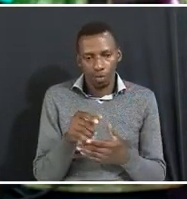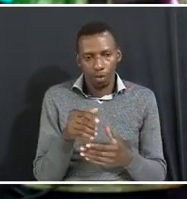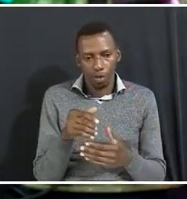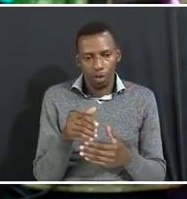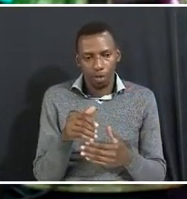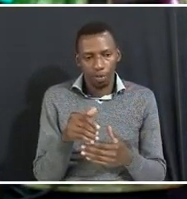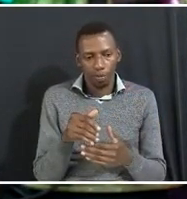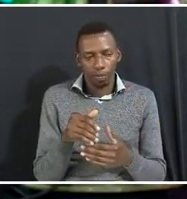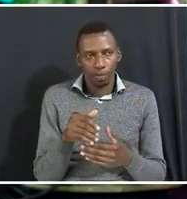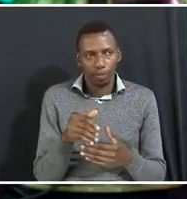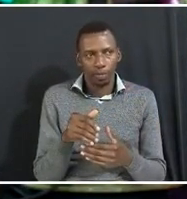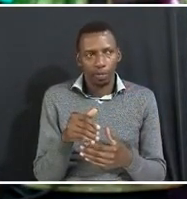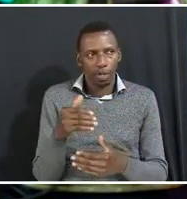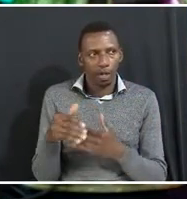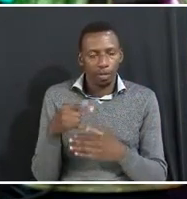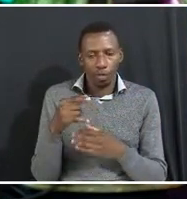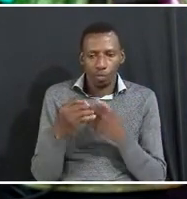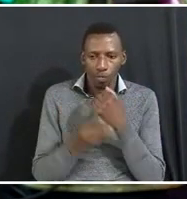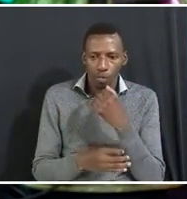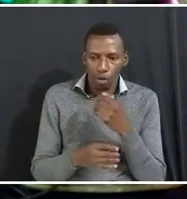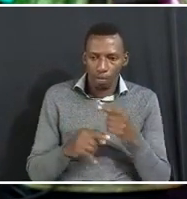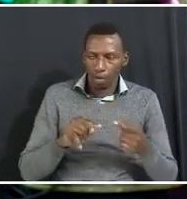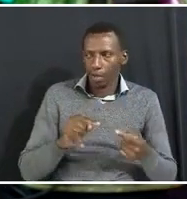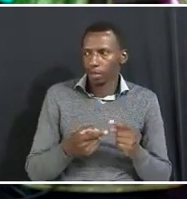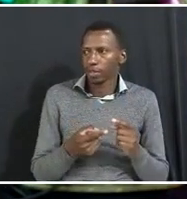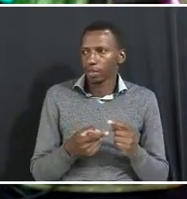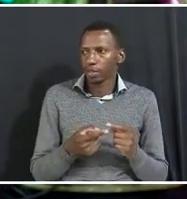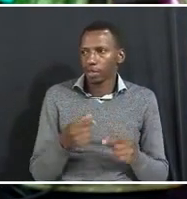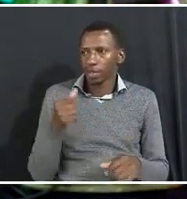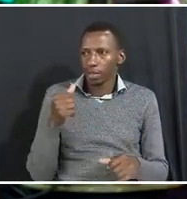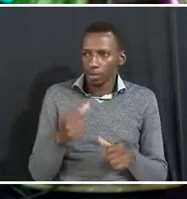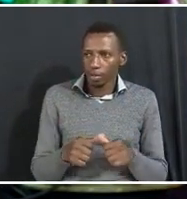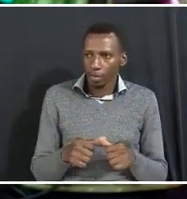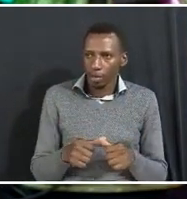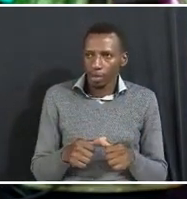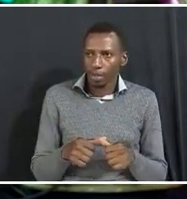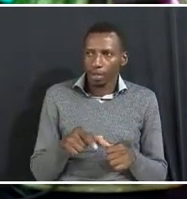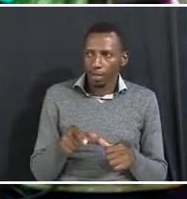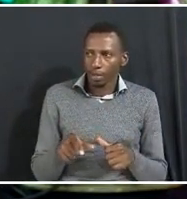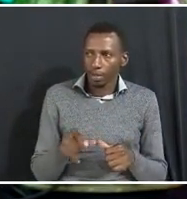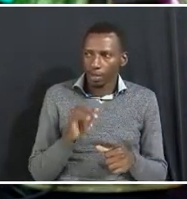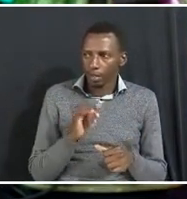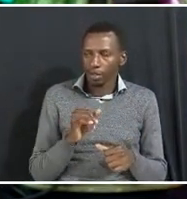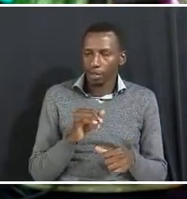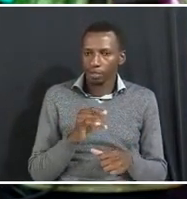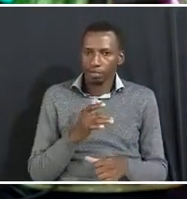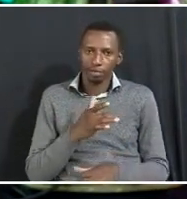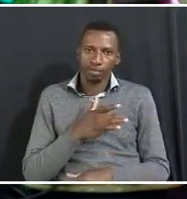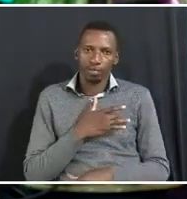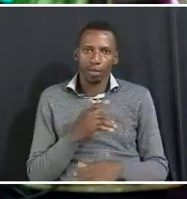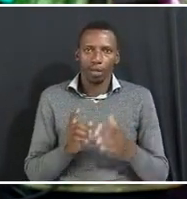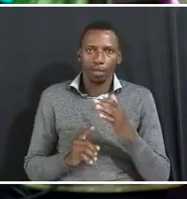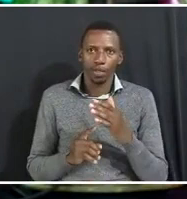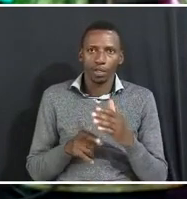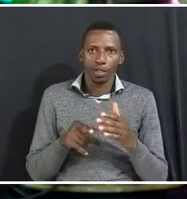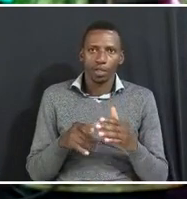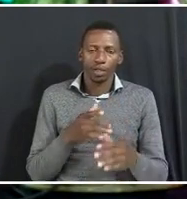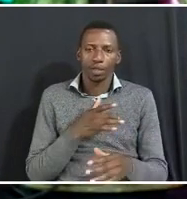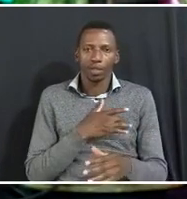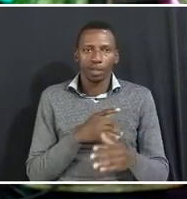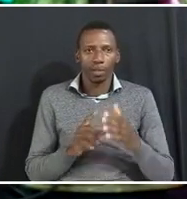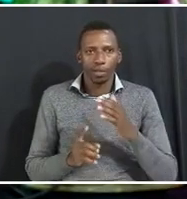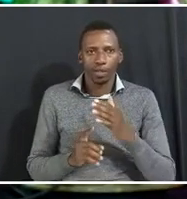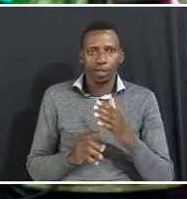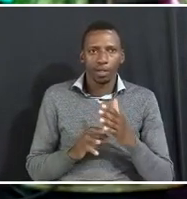who is hurting in one way or another. Remember, it is a compassionate ministry. And being a compassionate ministry,